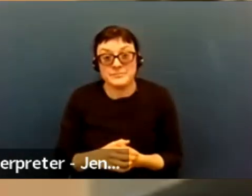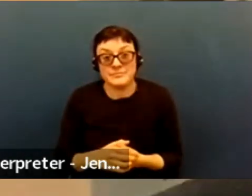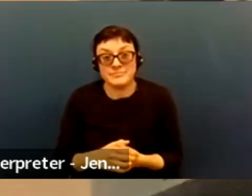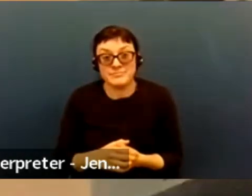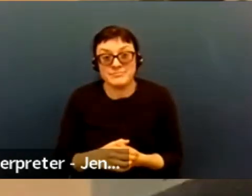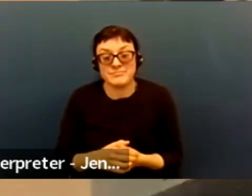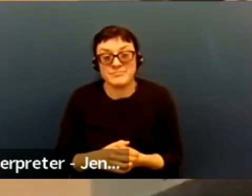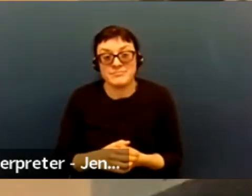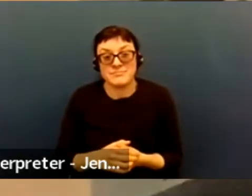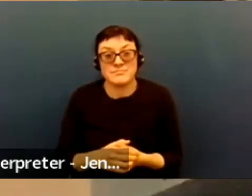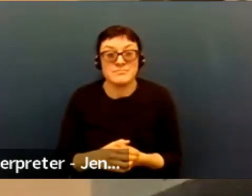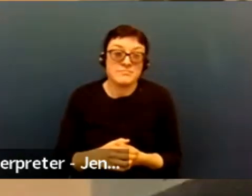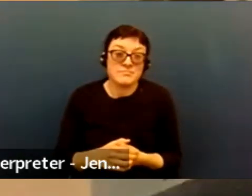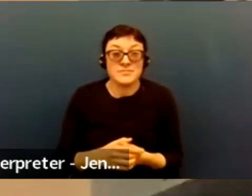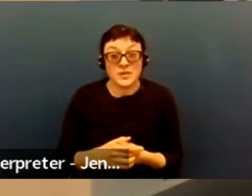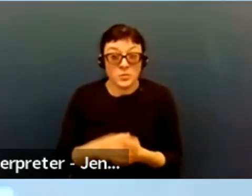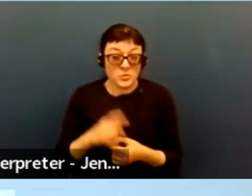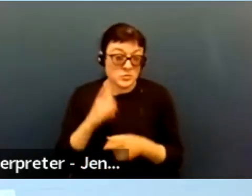Mm. Are you with me?